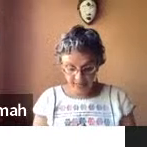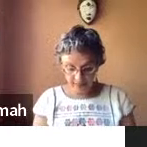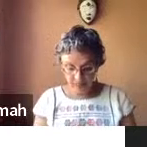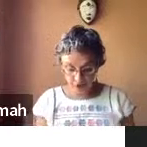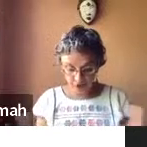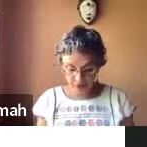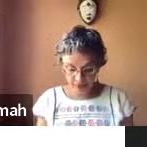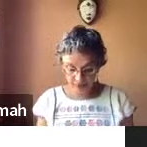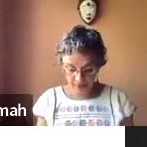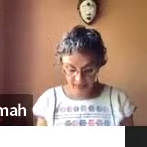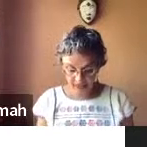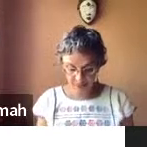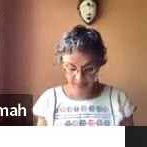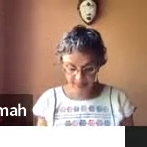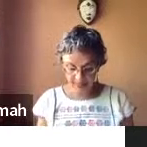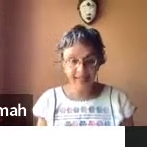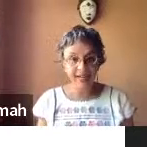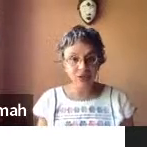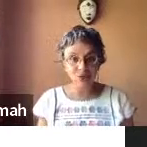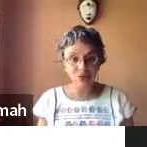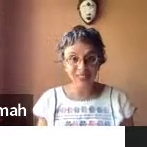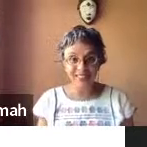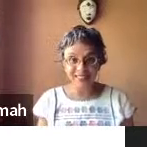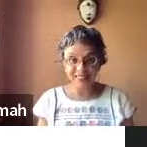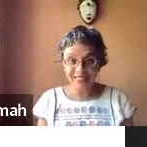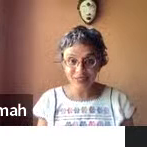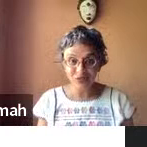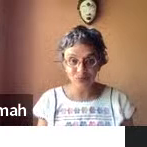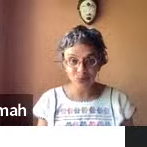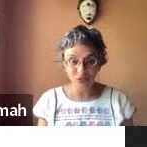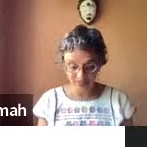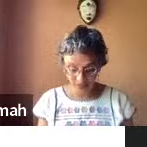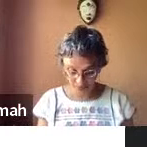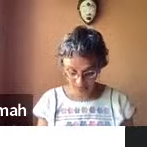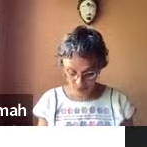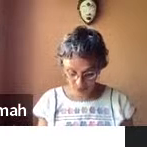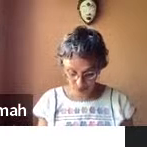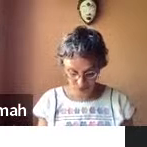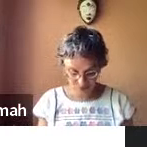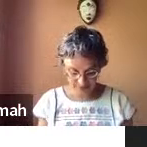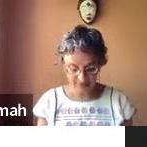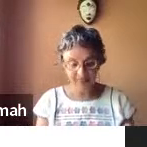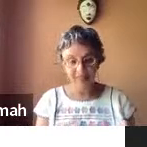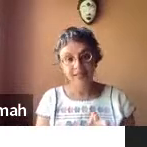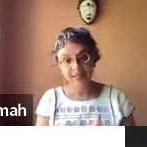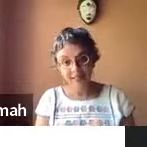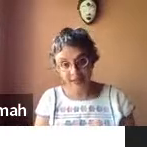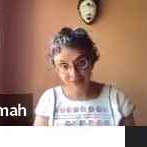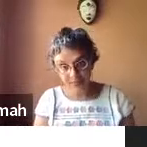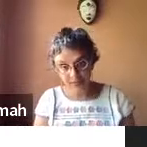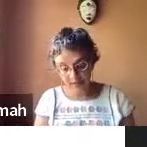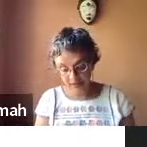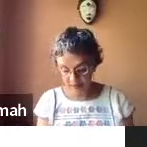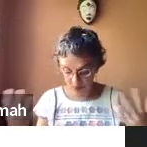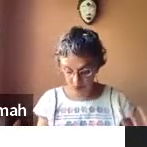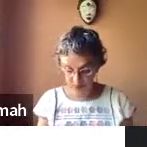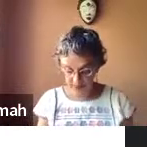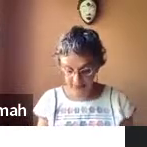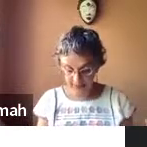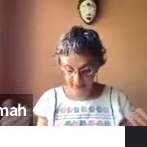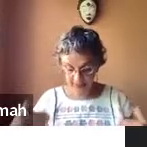As Raquel mentioned, unpaid care was the least supported around the world. In